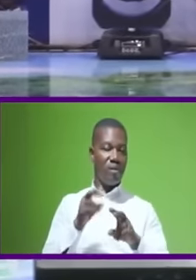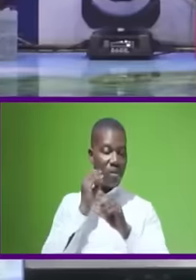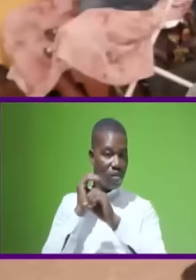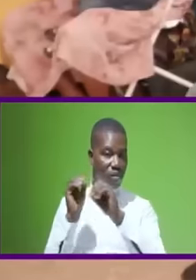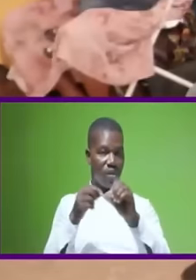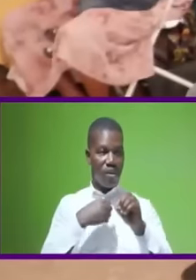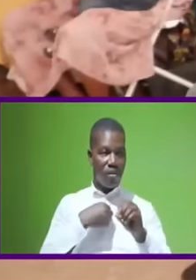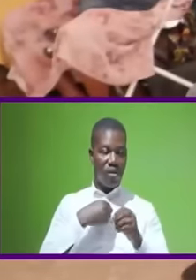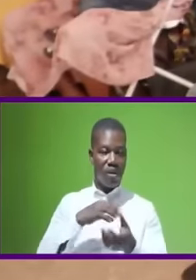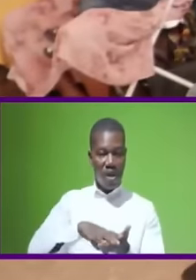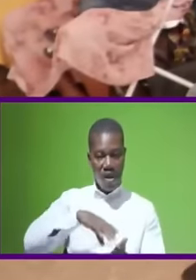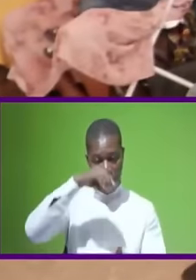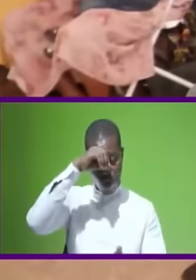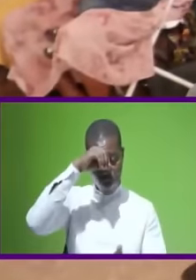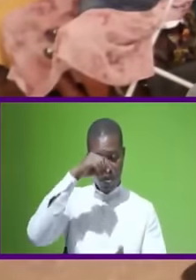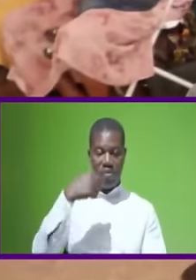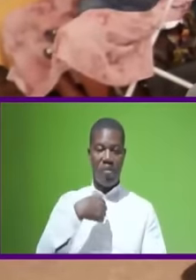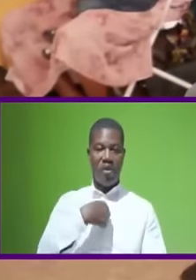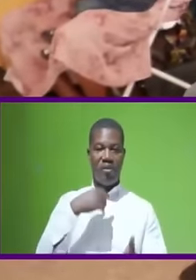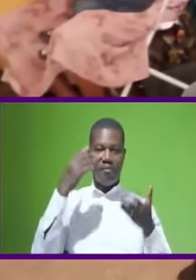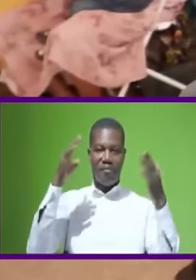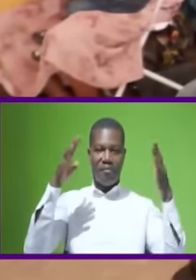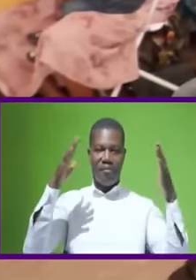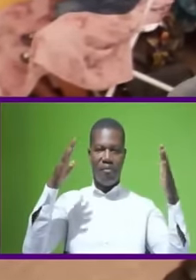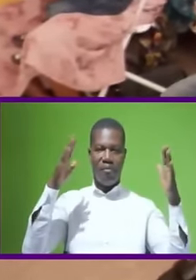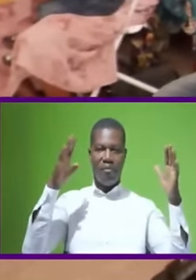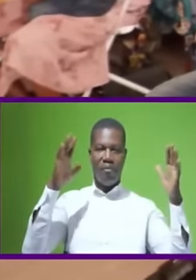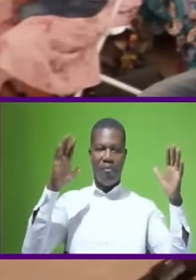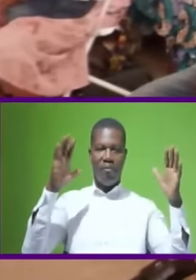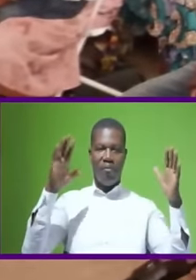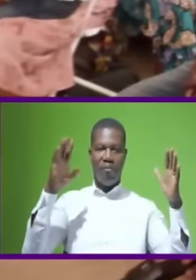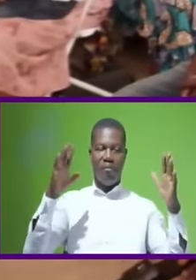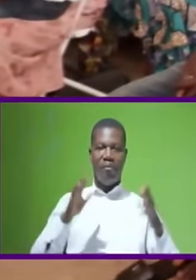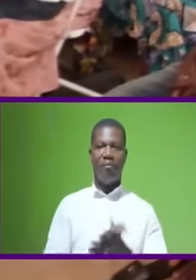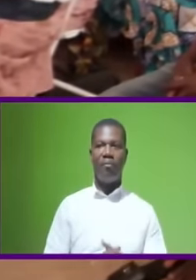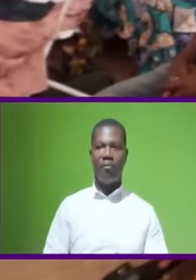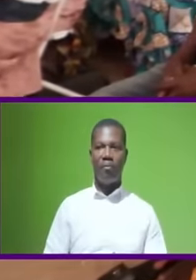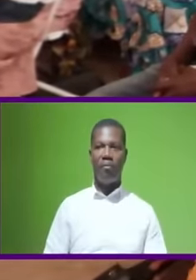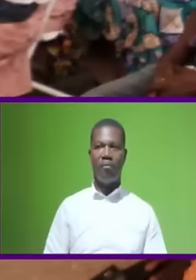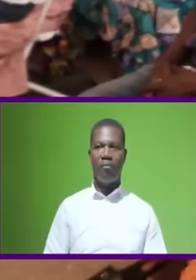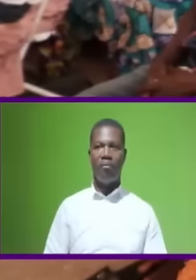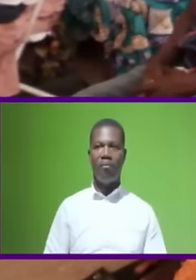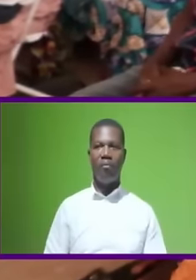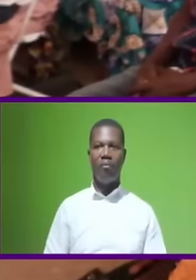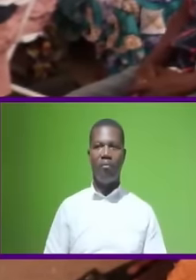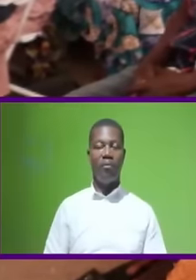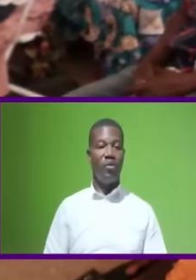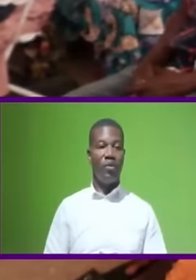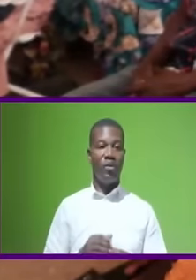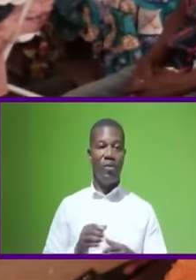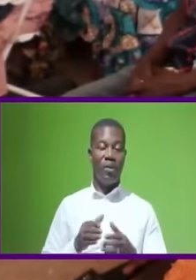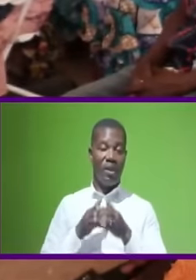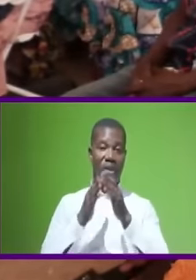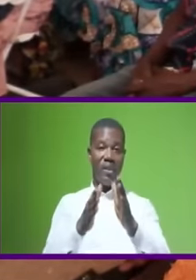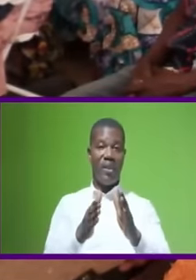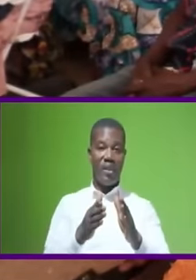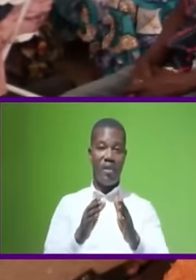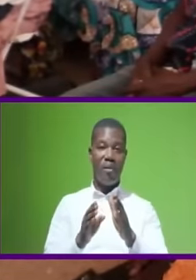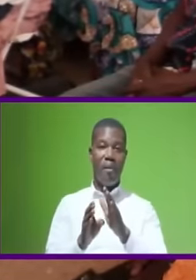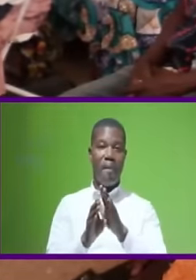Please, I beg you to learn from me. Leadership by example.